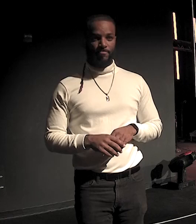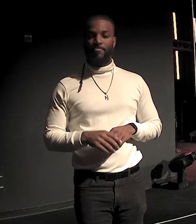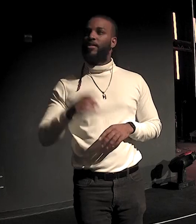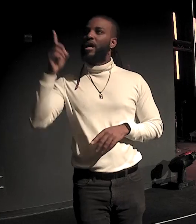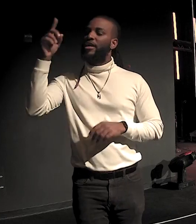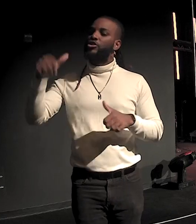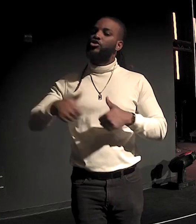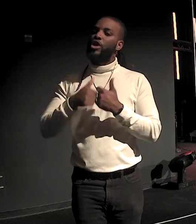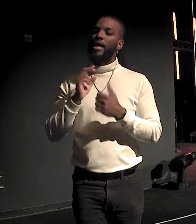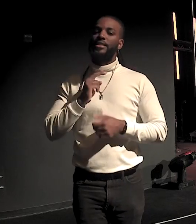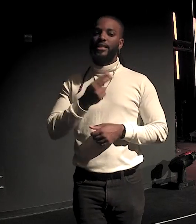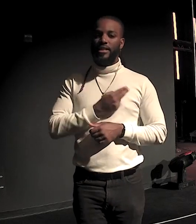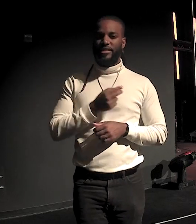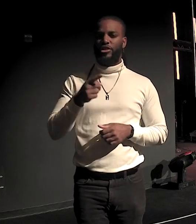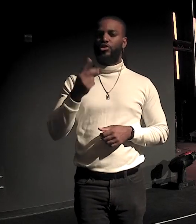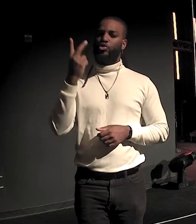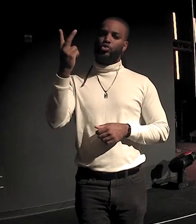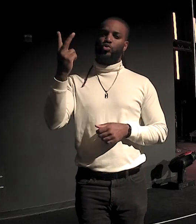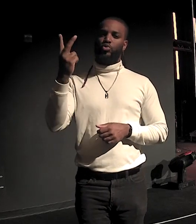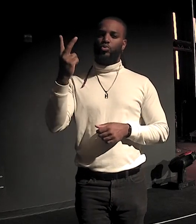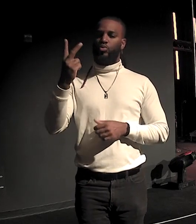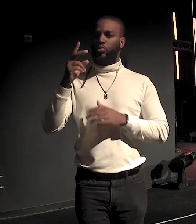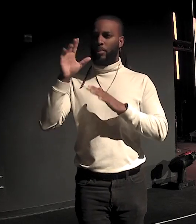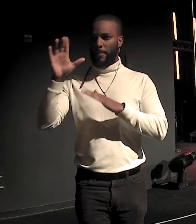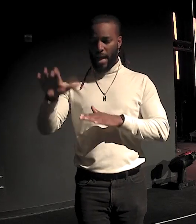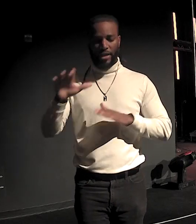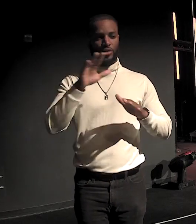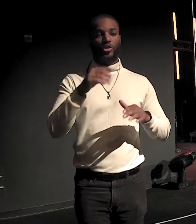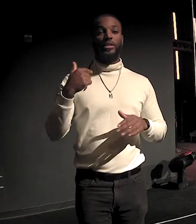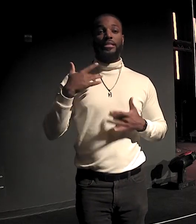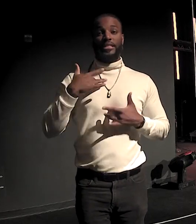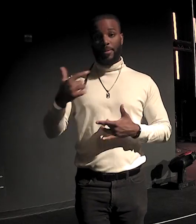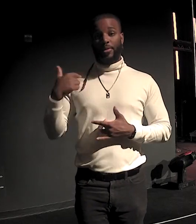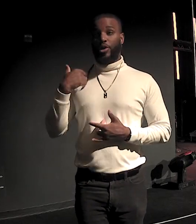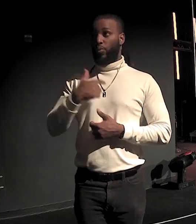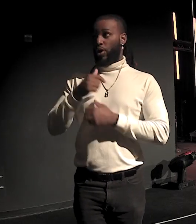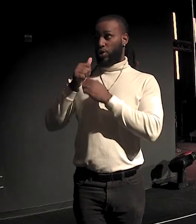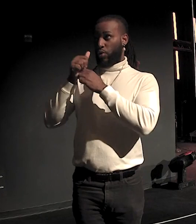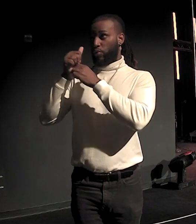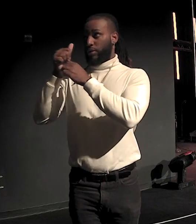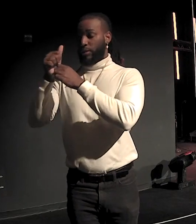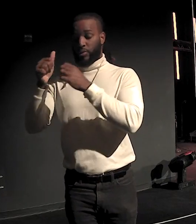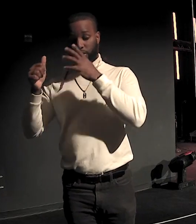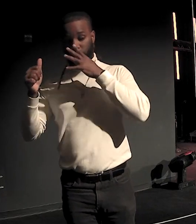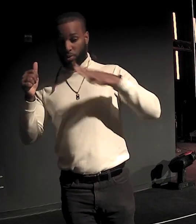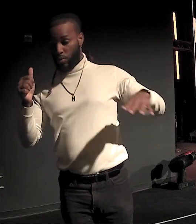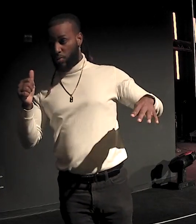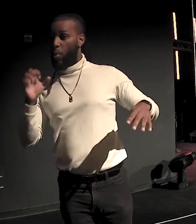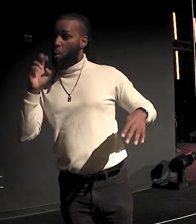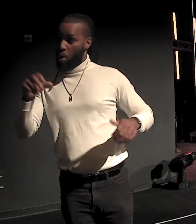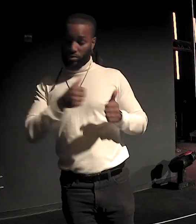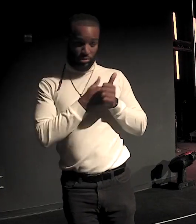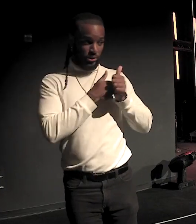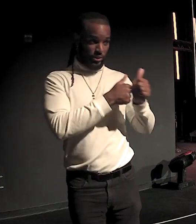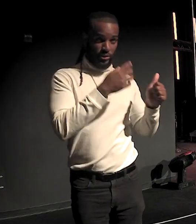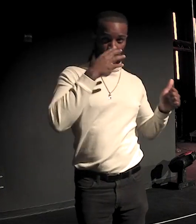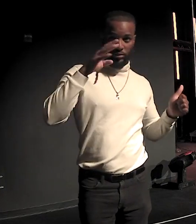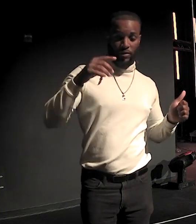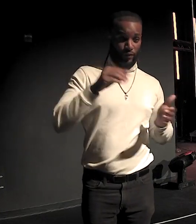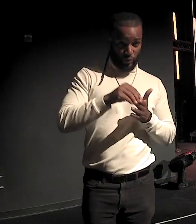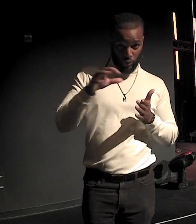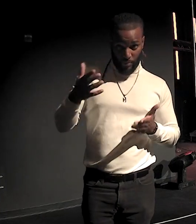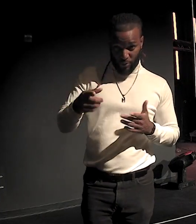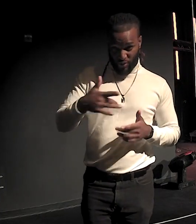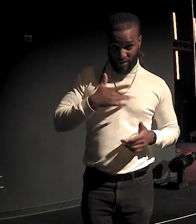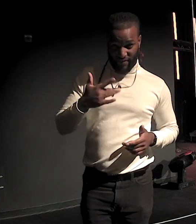He's challenging this two master thing because we go towards one or the other. For students in here, you might feel it.